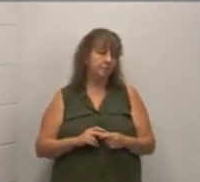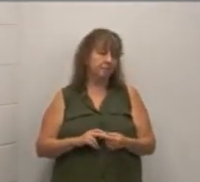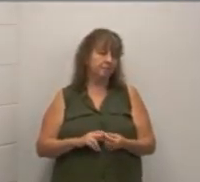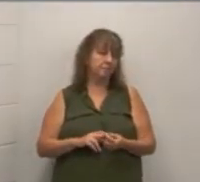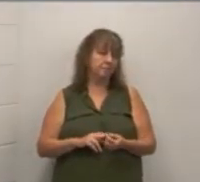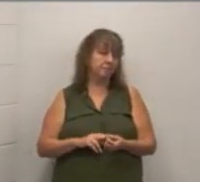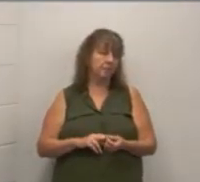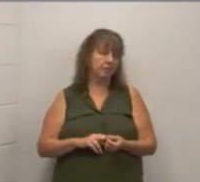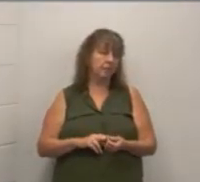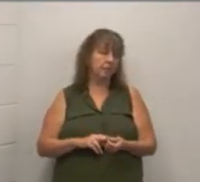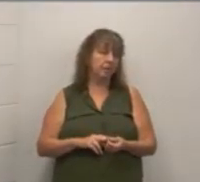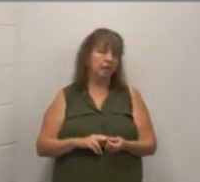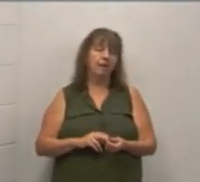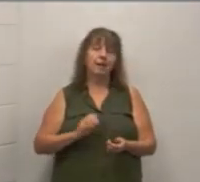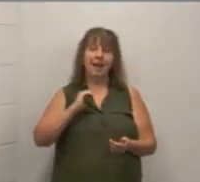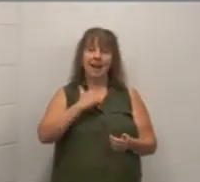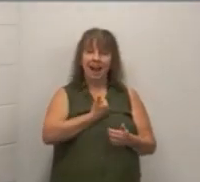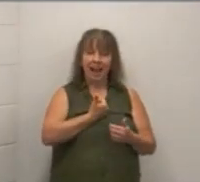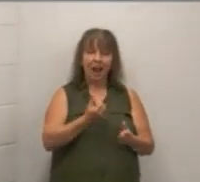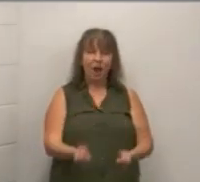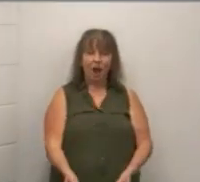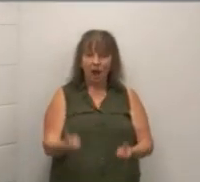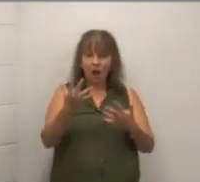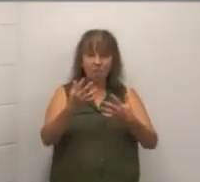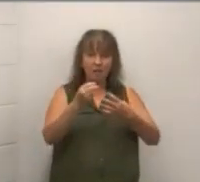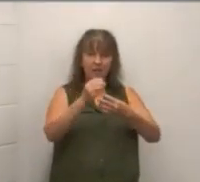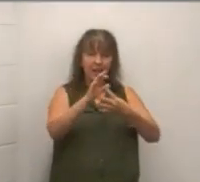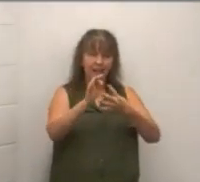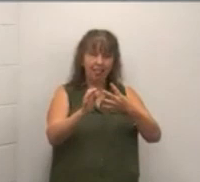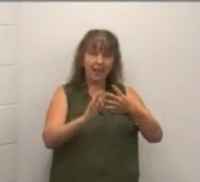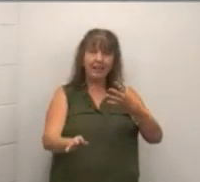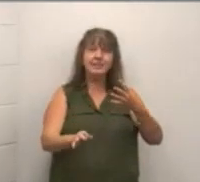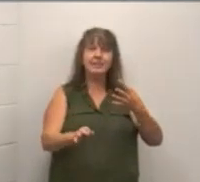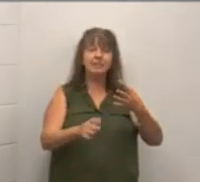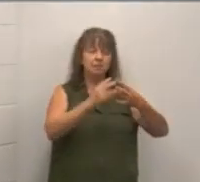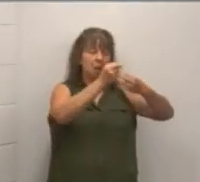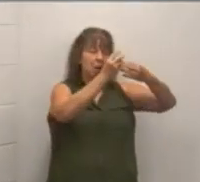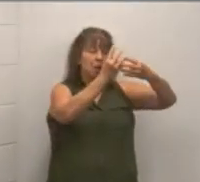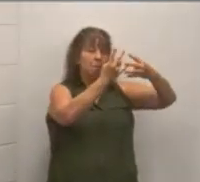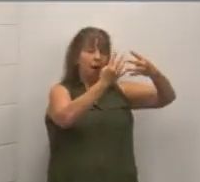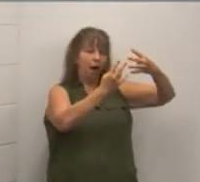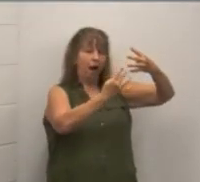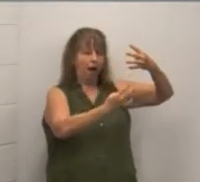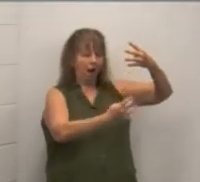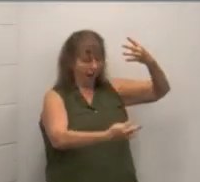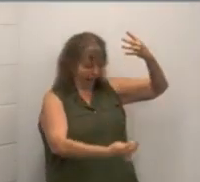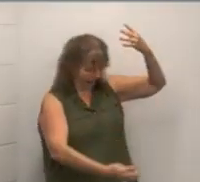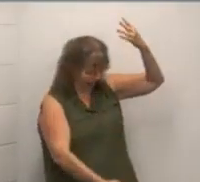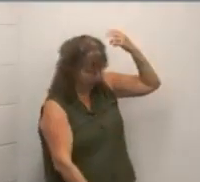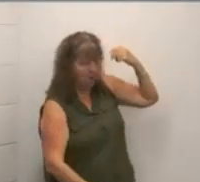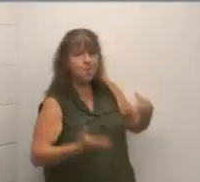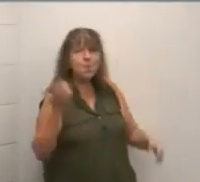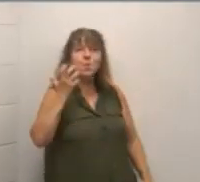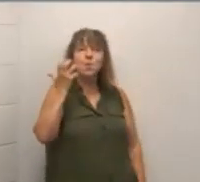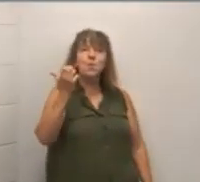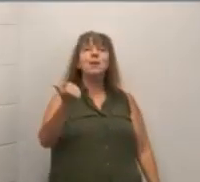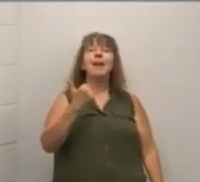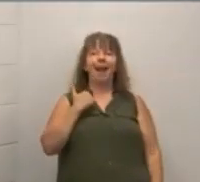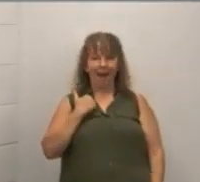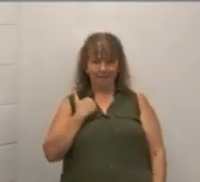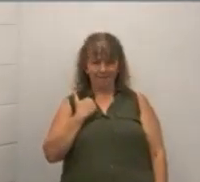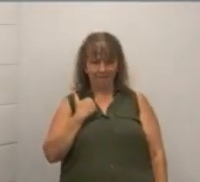a robust amount, a tremendous breadth of electives that we offer. Our challenge